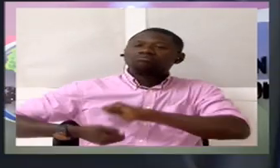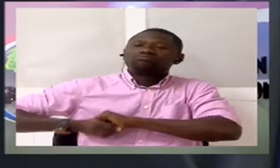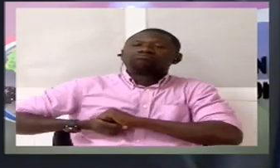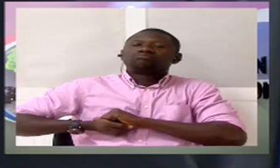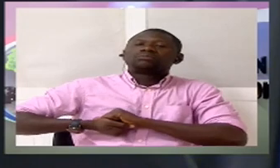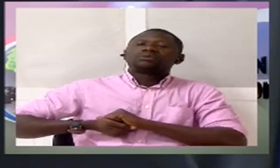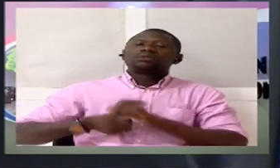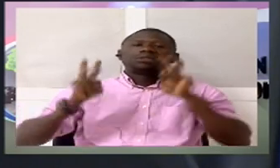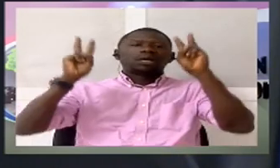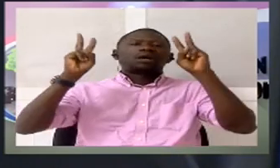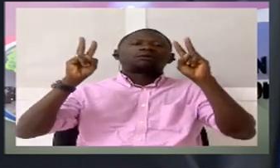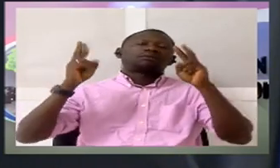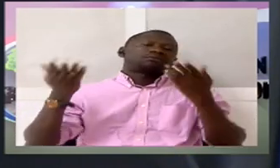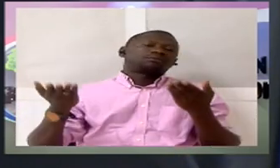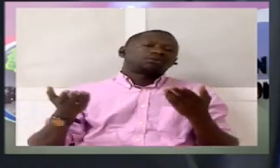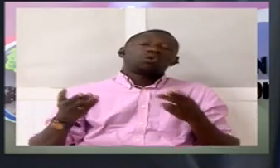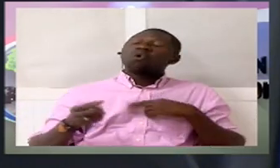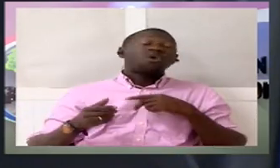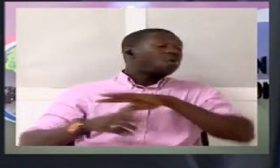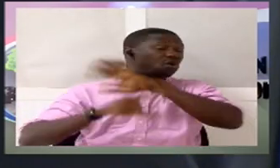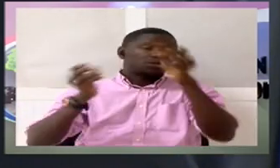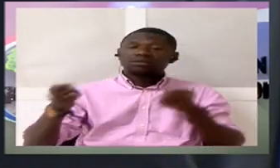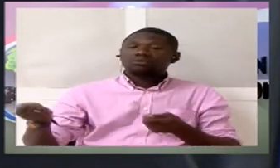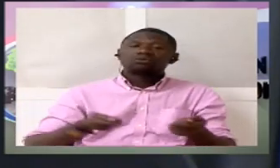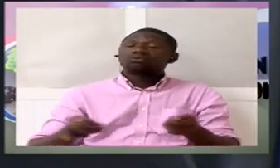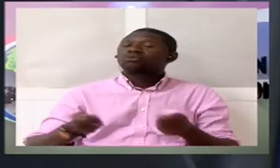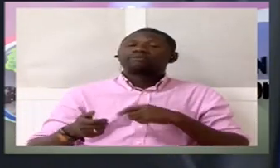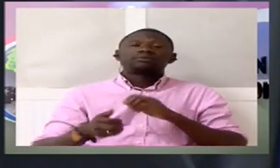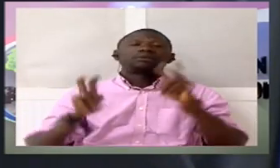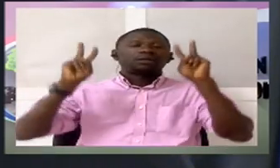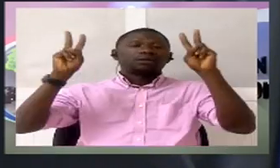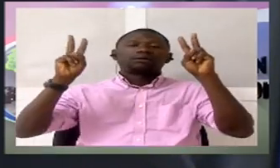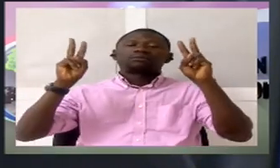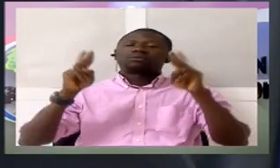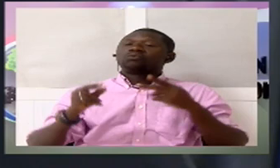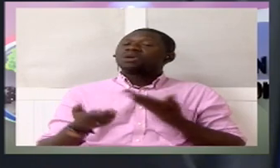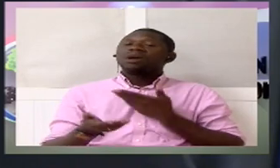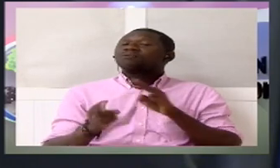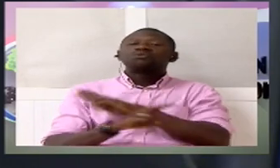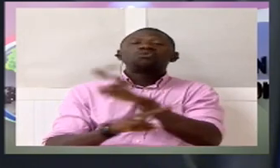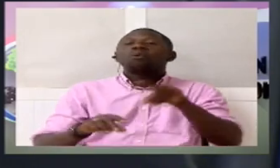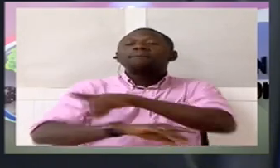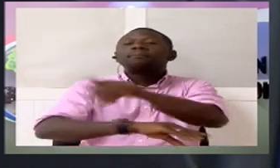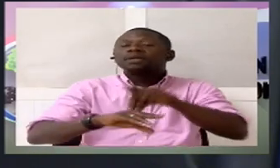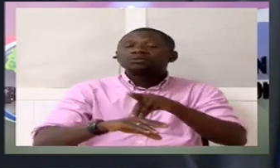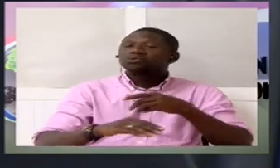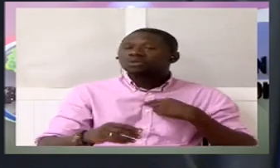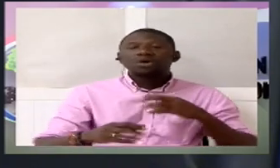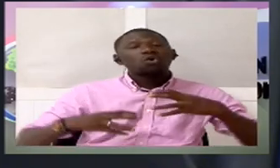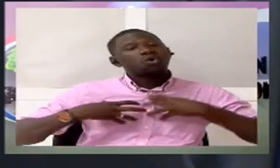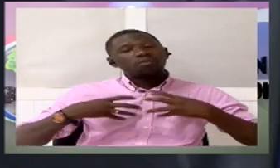all of those people were under the control of Yaya Jame. And we had no place where we could voice